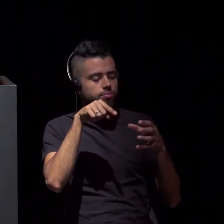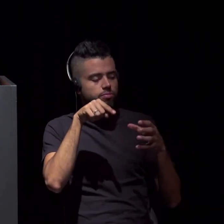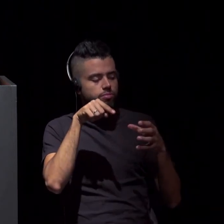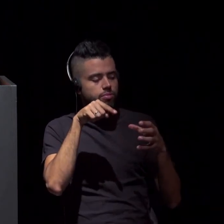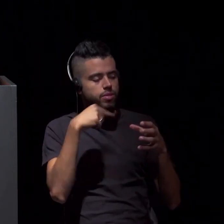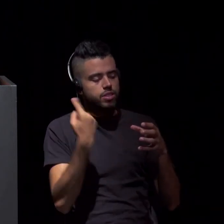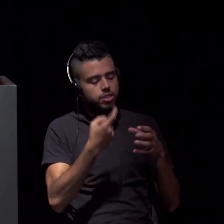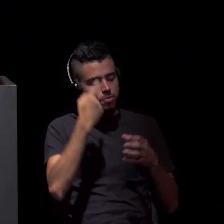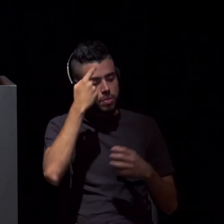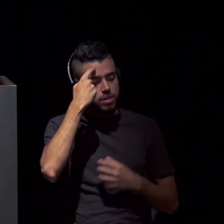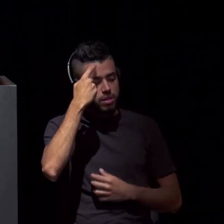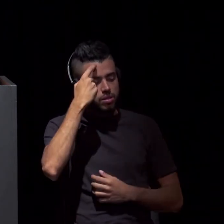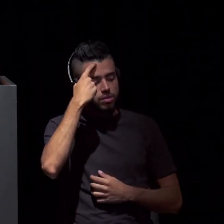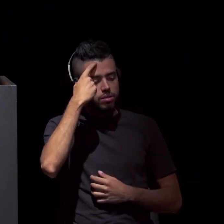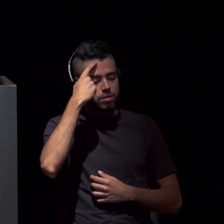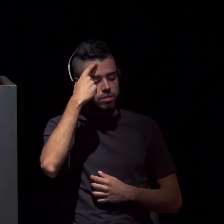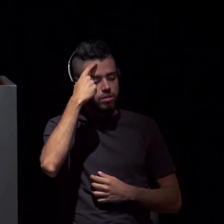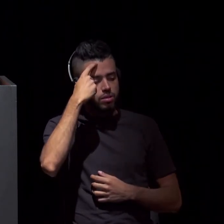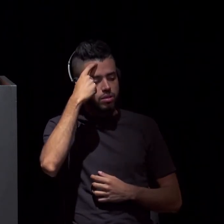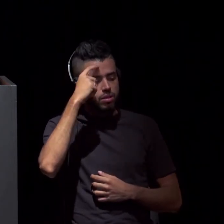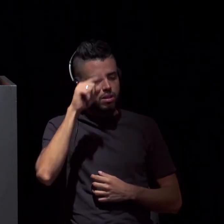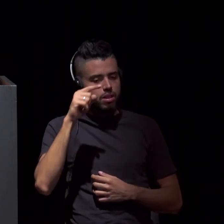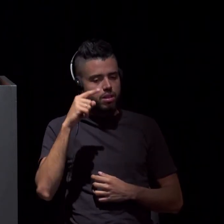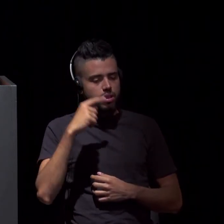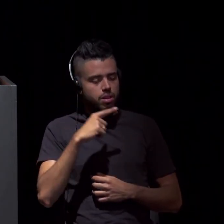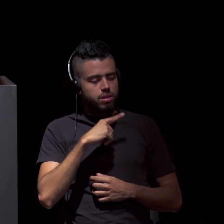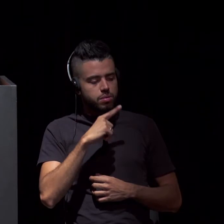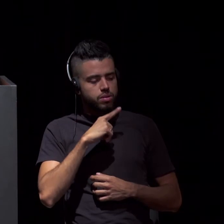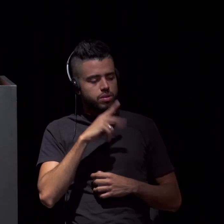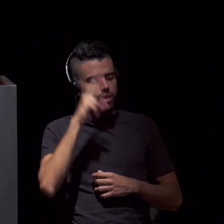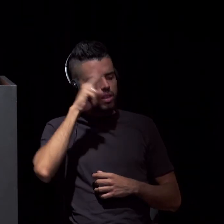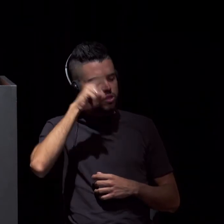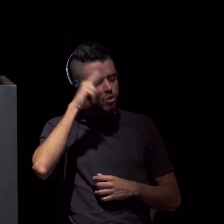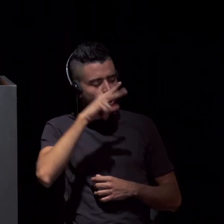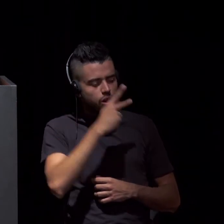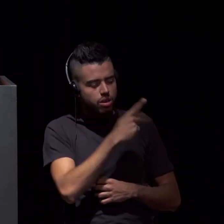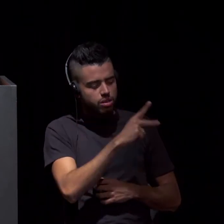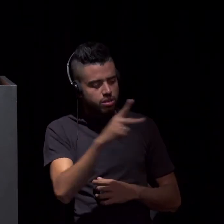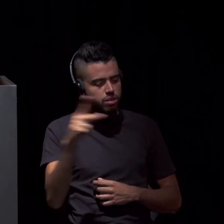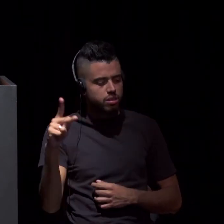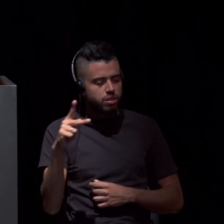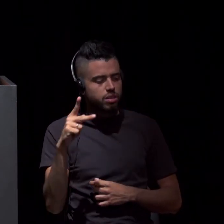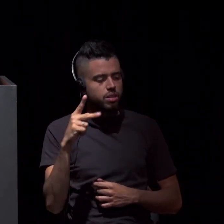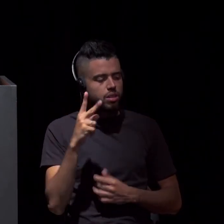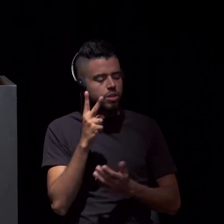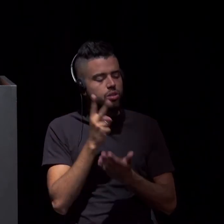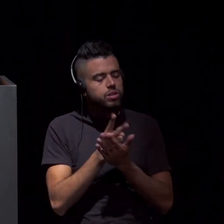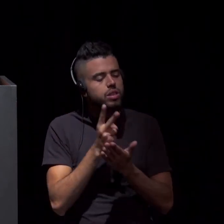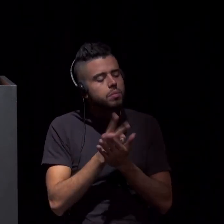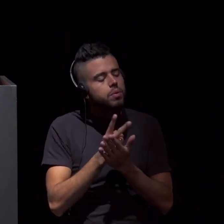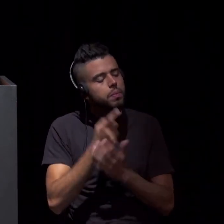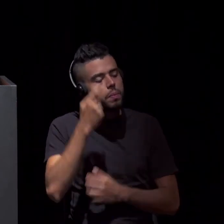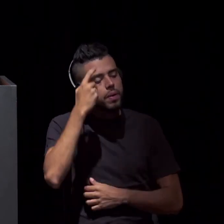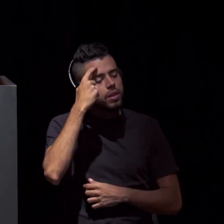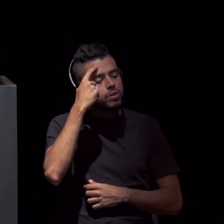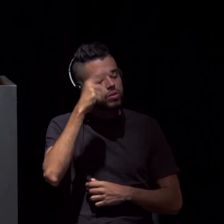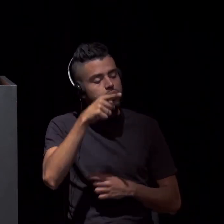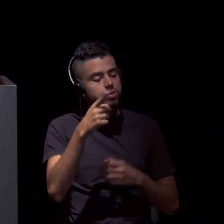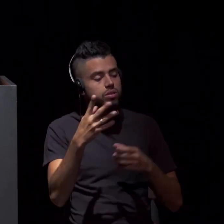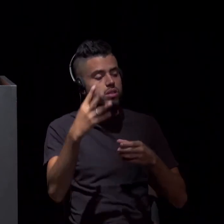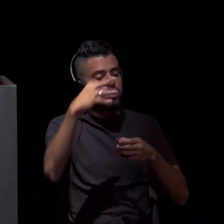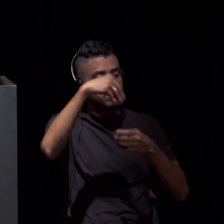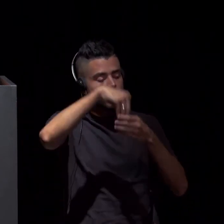African diasporic histories, I want to think of it as the realm of the dispossessed